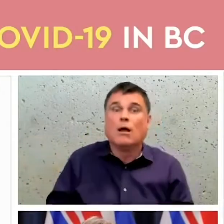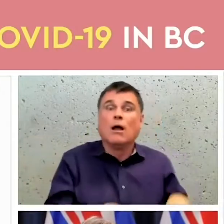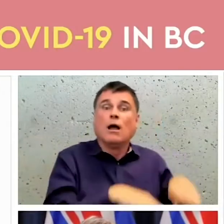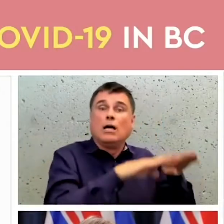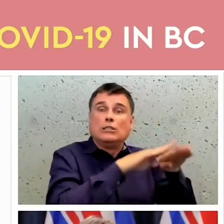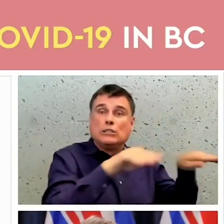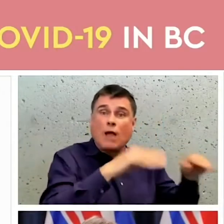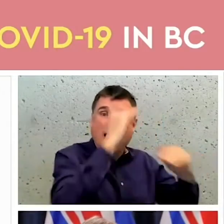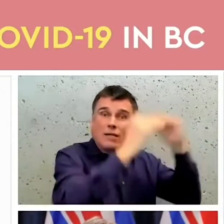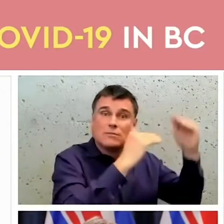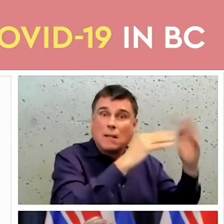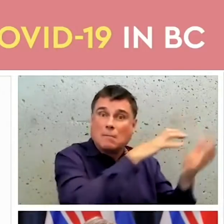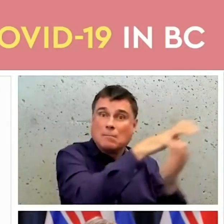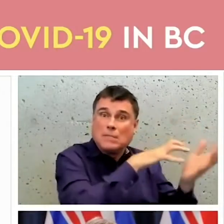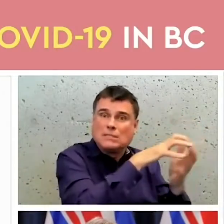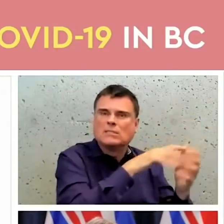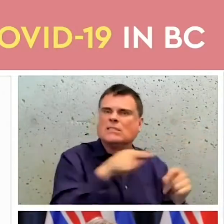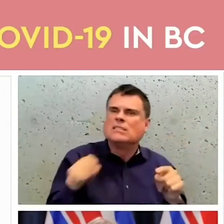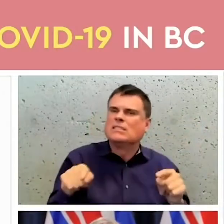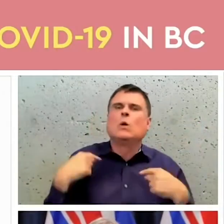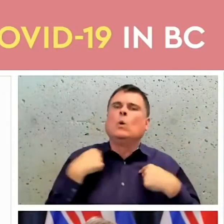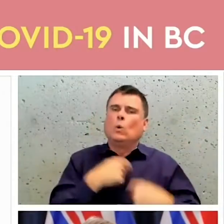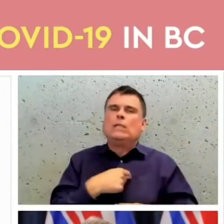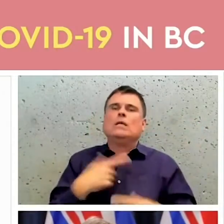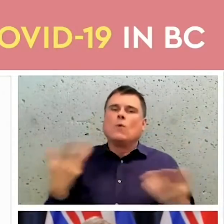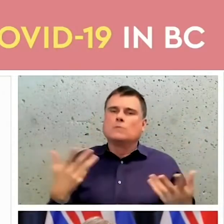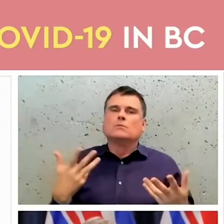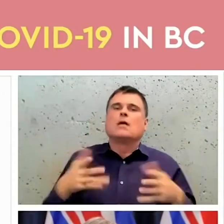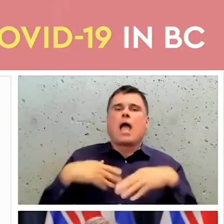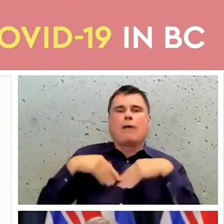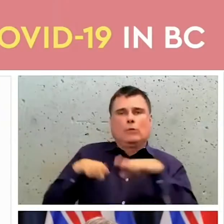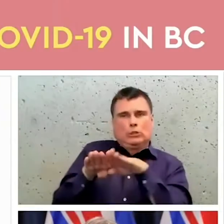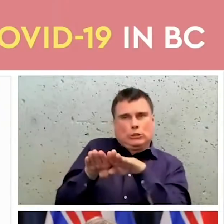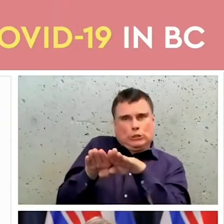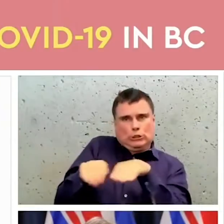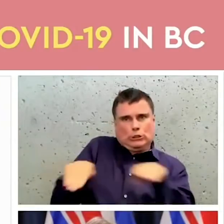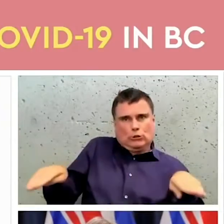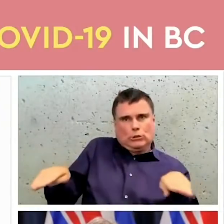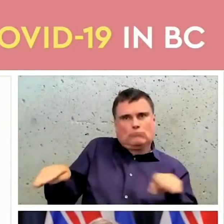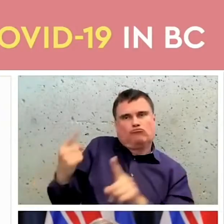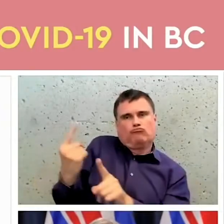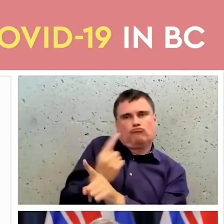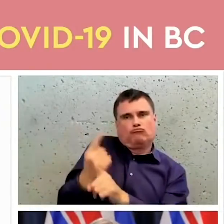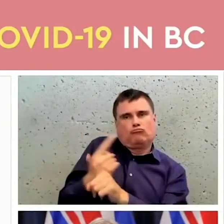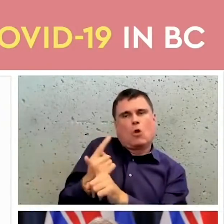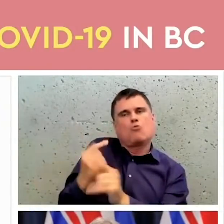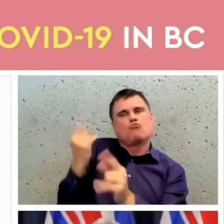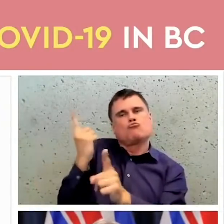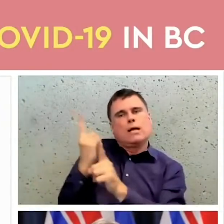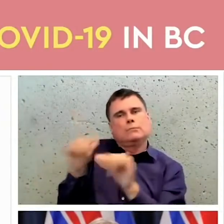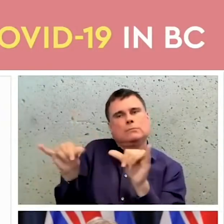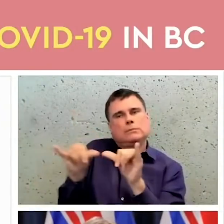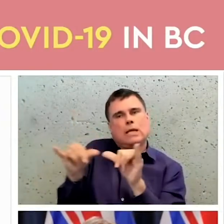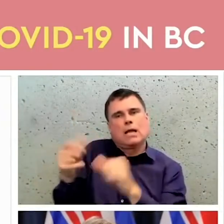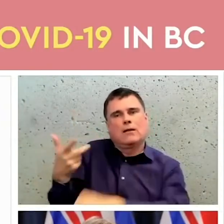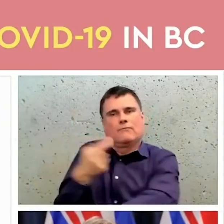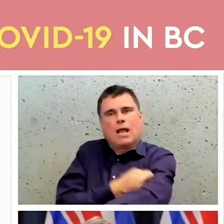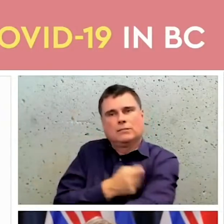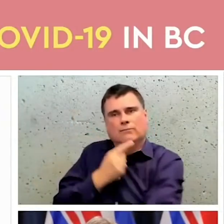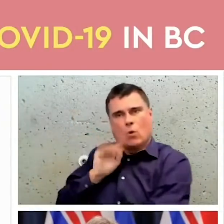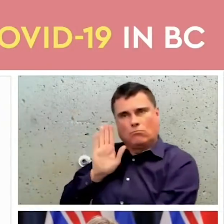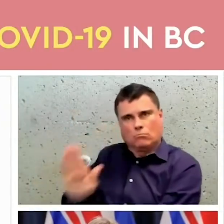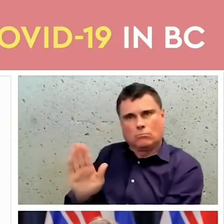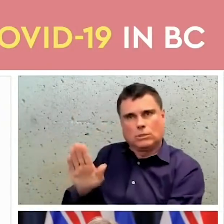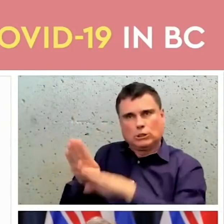child-friendly, child-appropriate attributes of those spaces to make sure children feel comfortable, that their parents